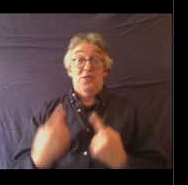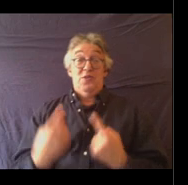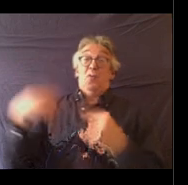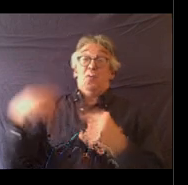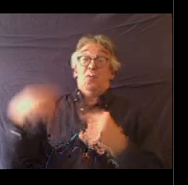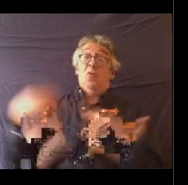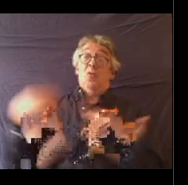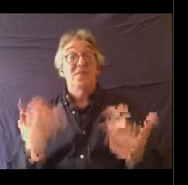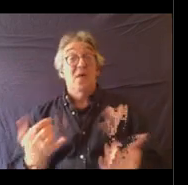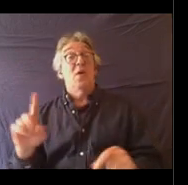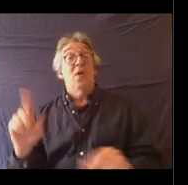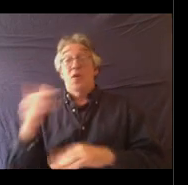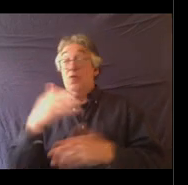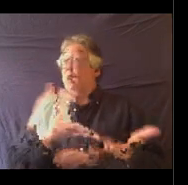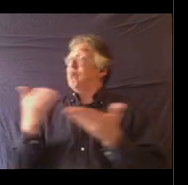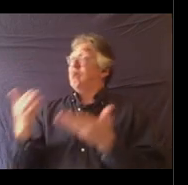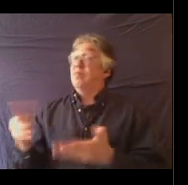Lara.